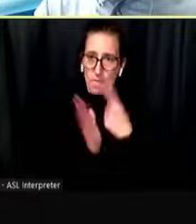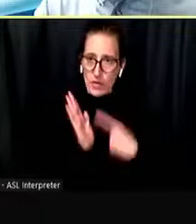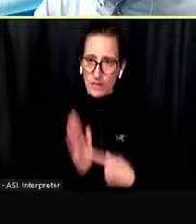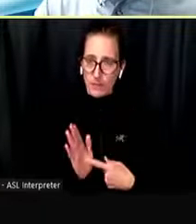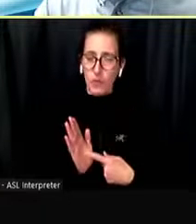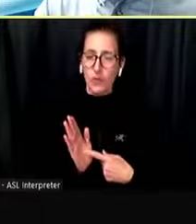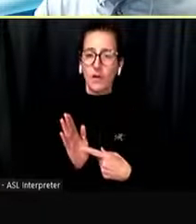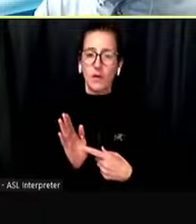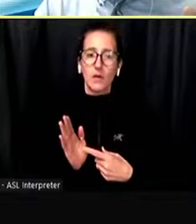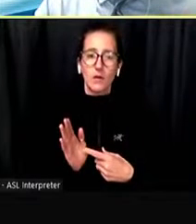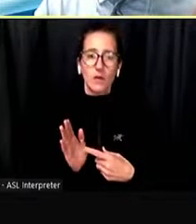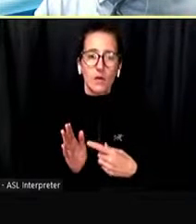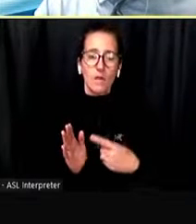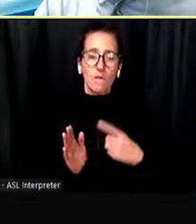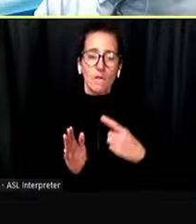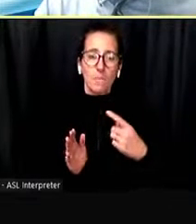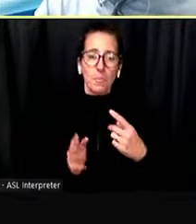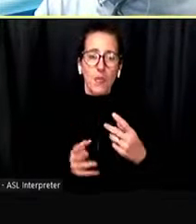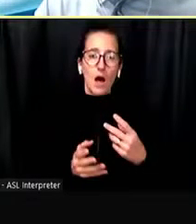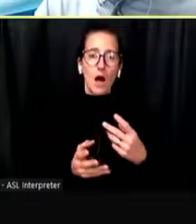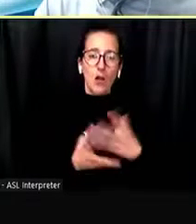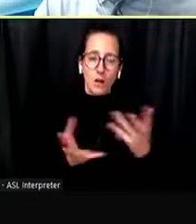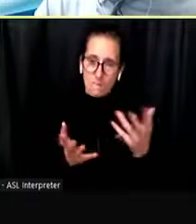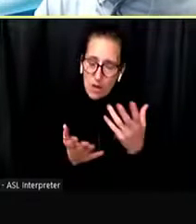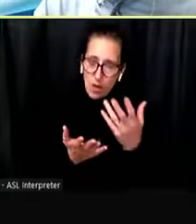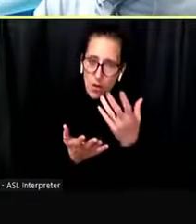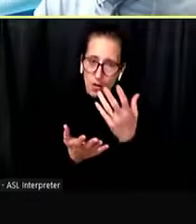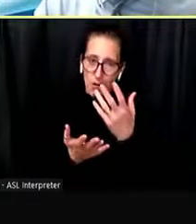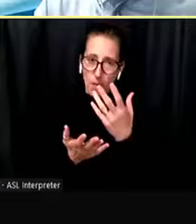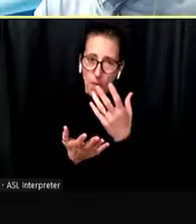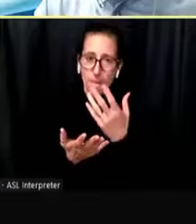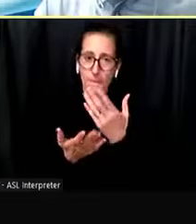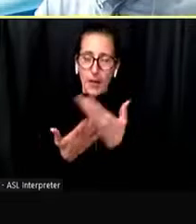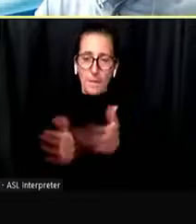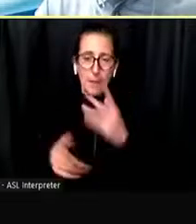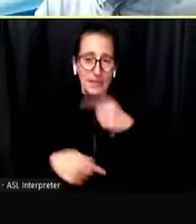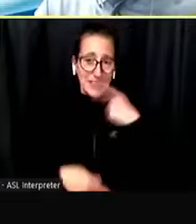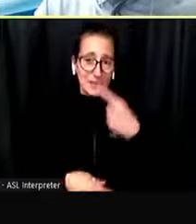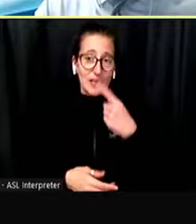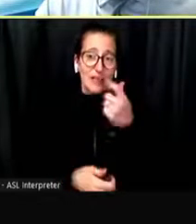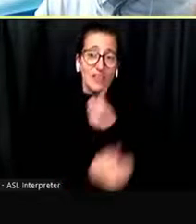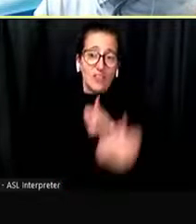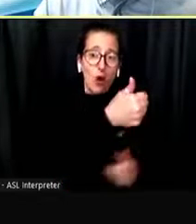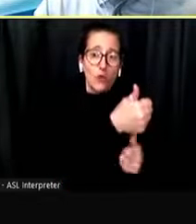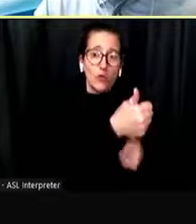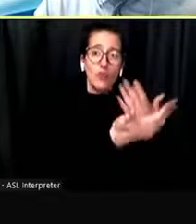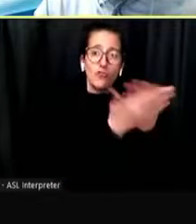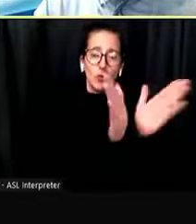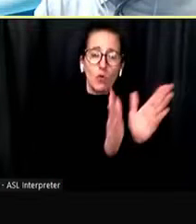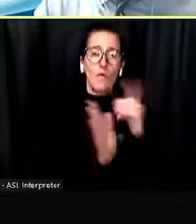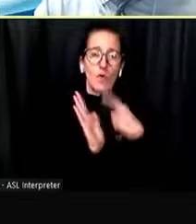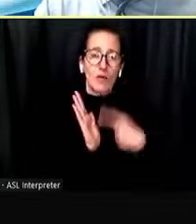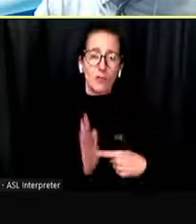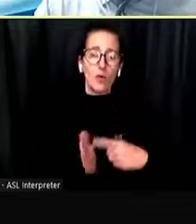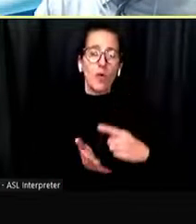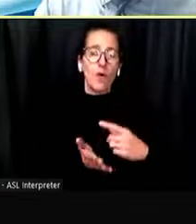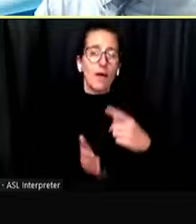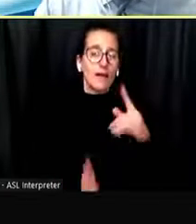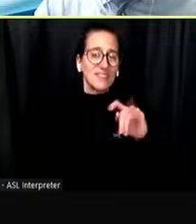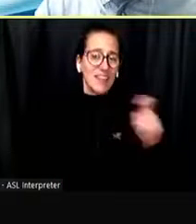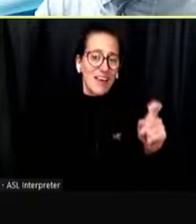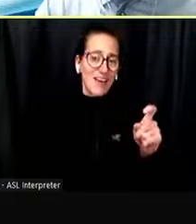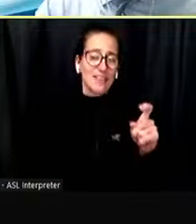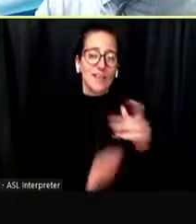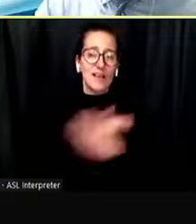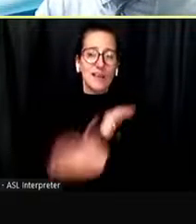justice actually falls under the general fund side. You can see that in this chart, the assessment and taxation, the county auditors, the